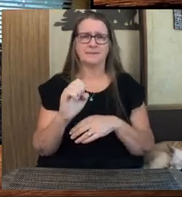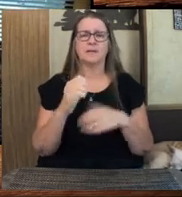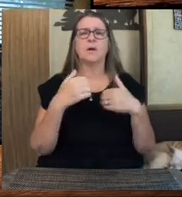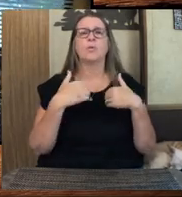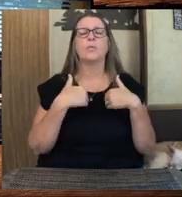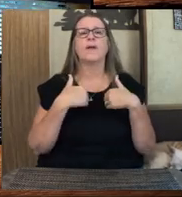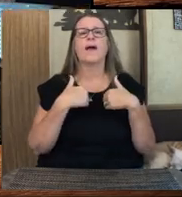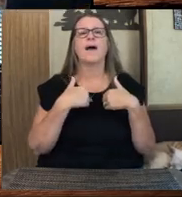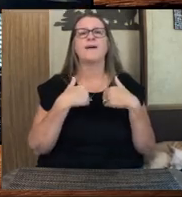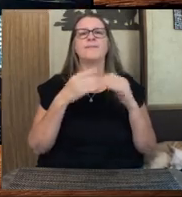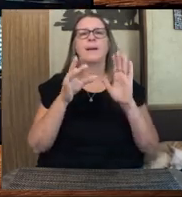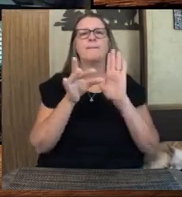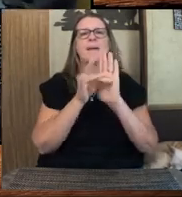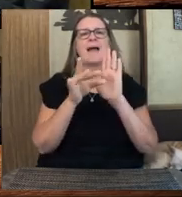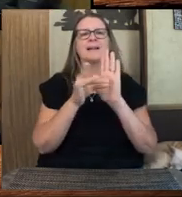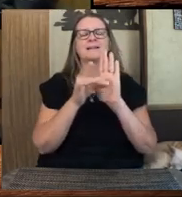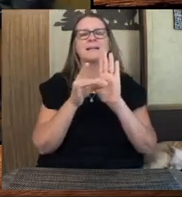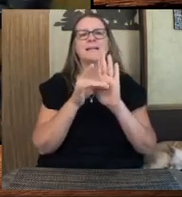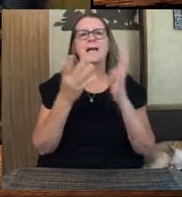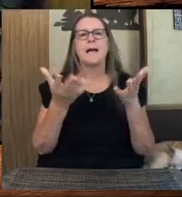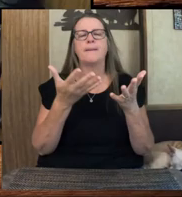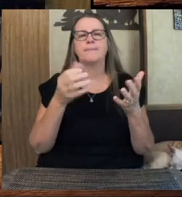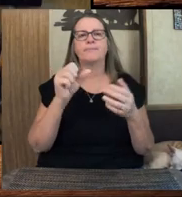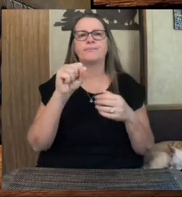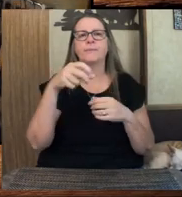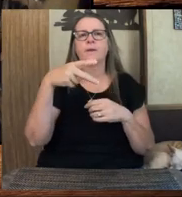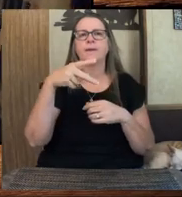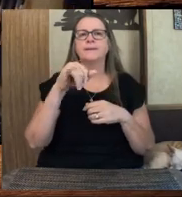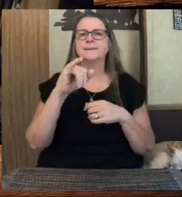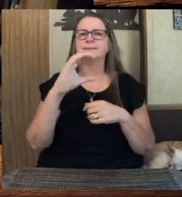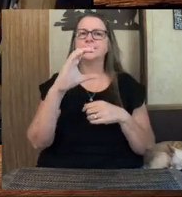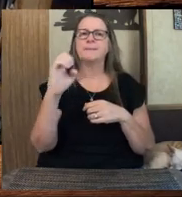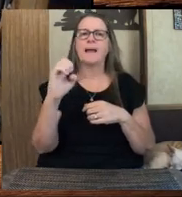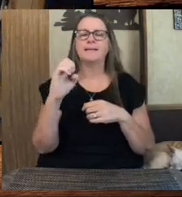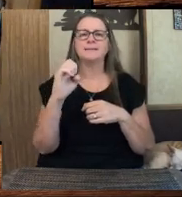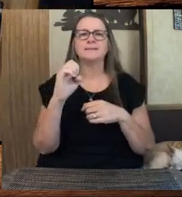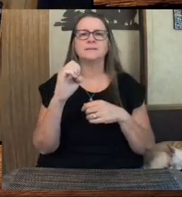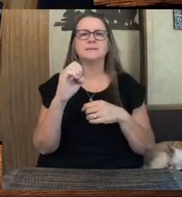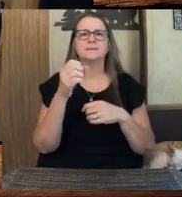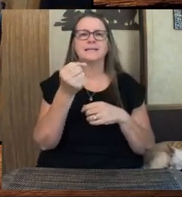way that we use our space is we have these little magnet